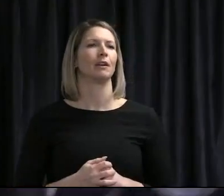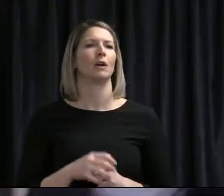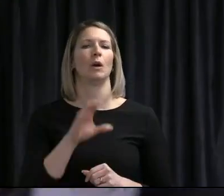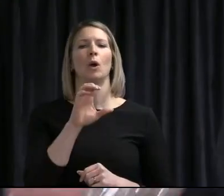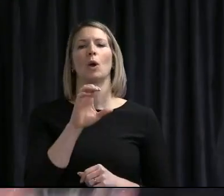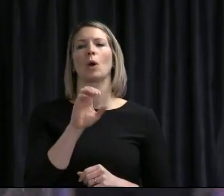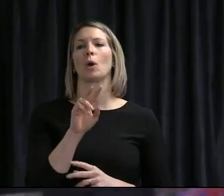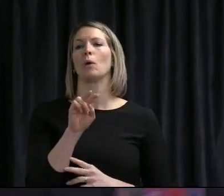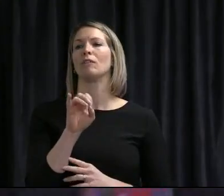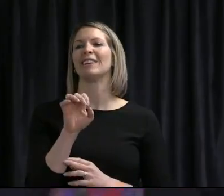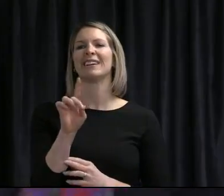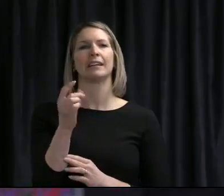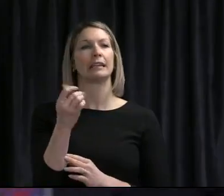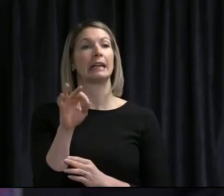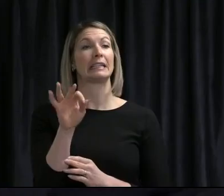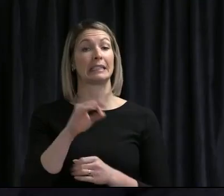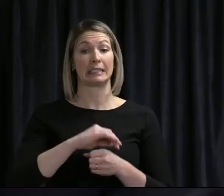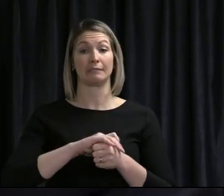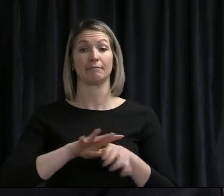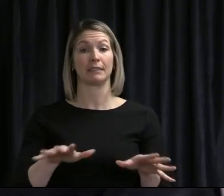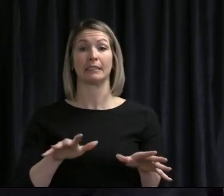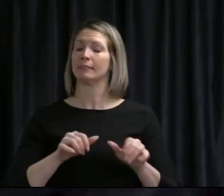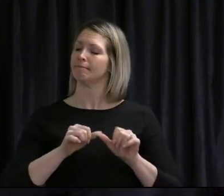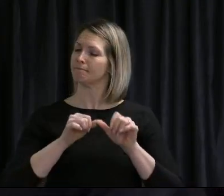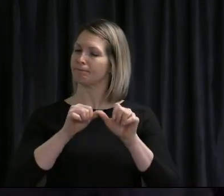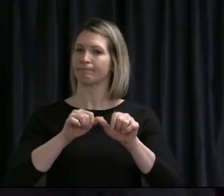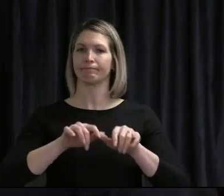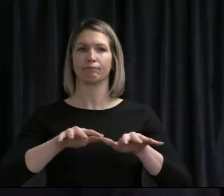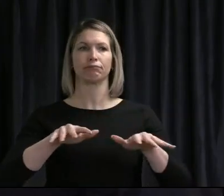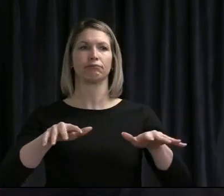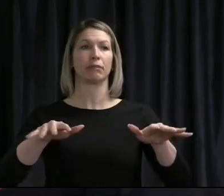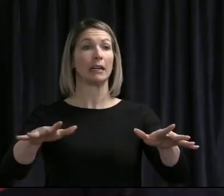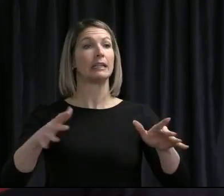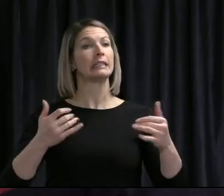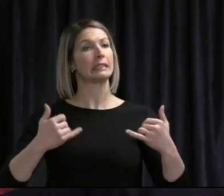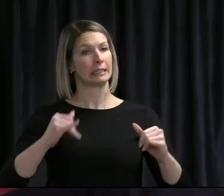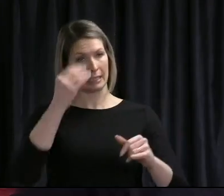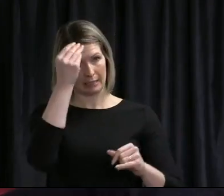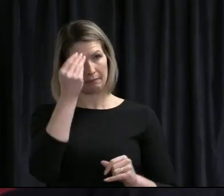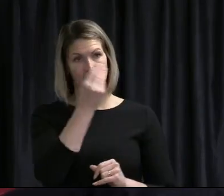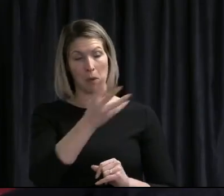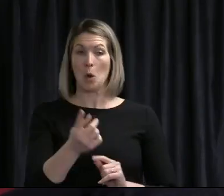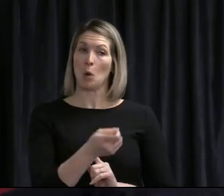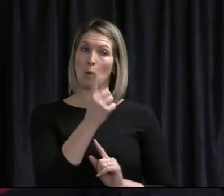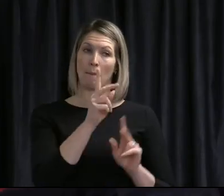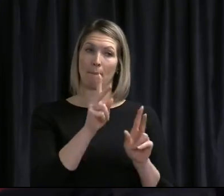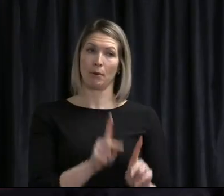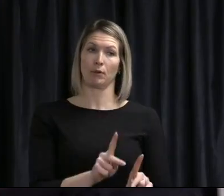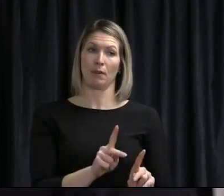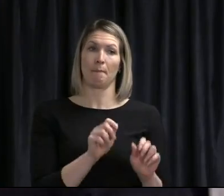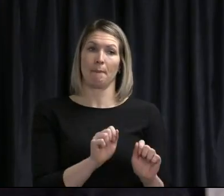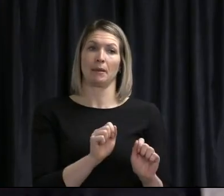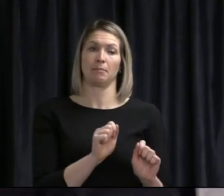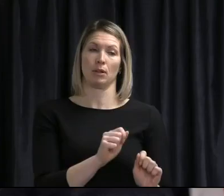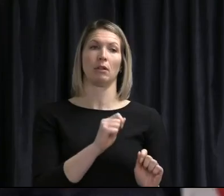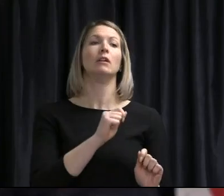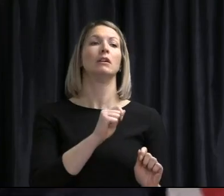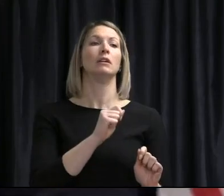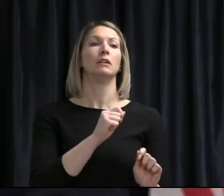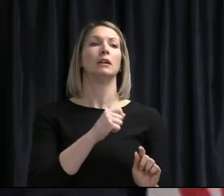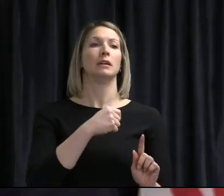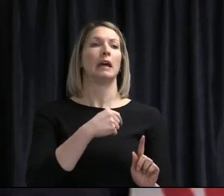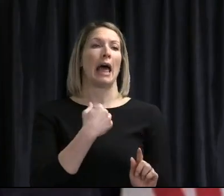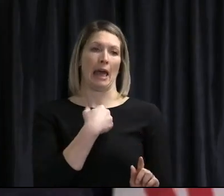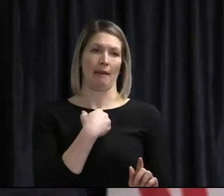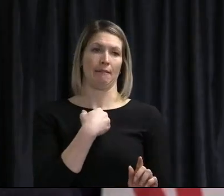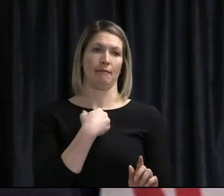situation continues to evolve rapidly. There is still one presumptive positive case of COVID-19 in the province, and there are now